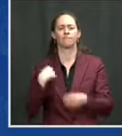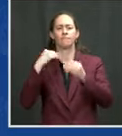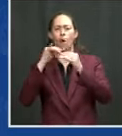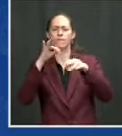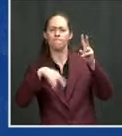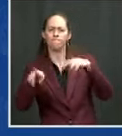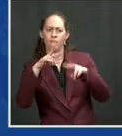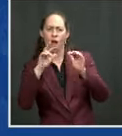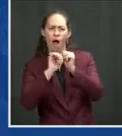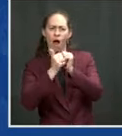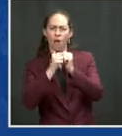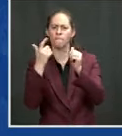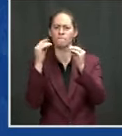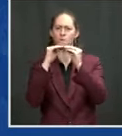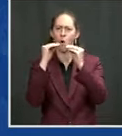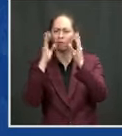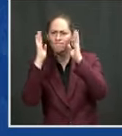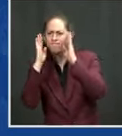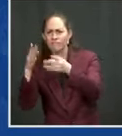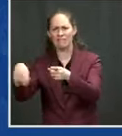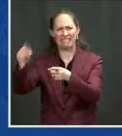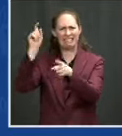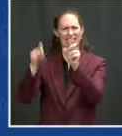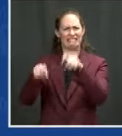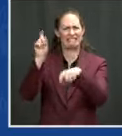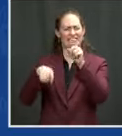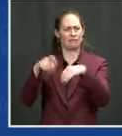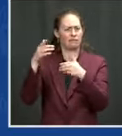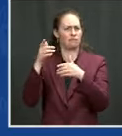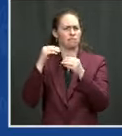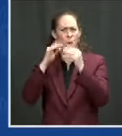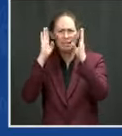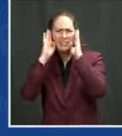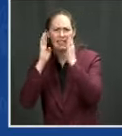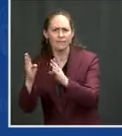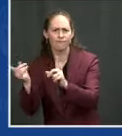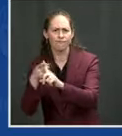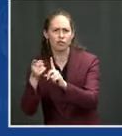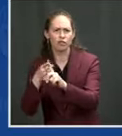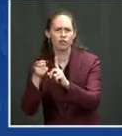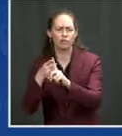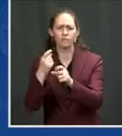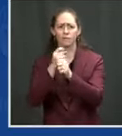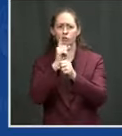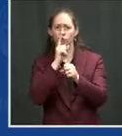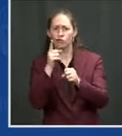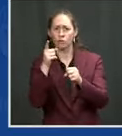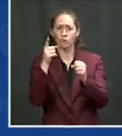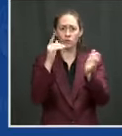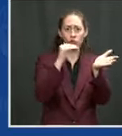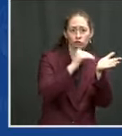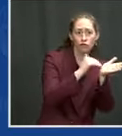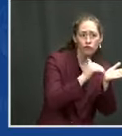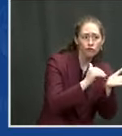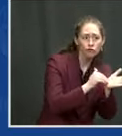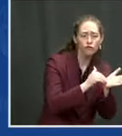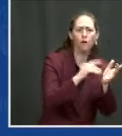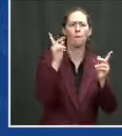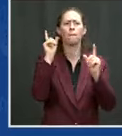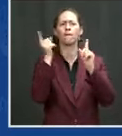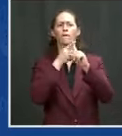to get very sick and suffer and die. So after health care providers and first responders, we then began vaccinating